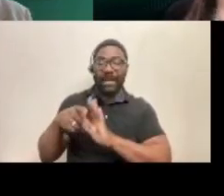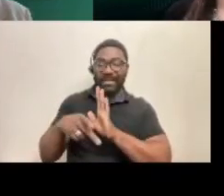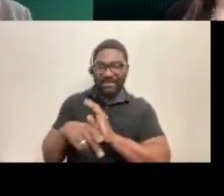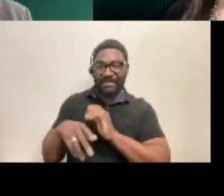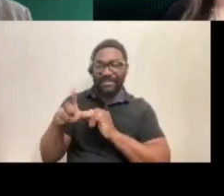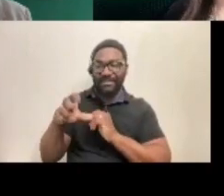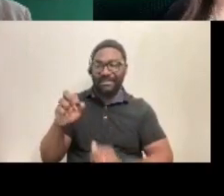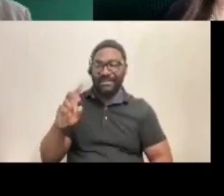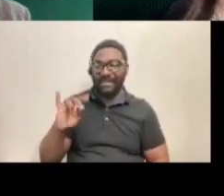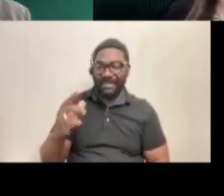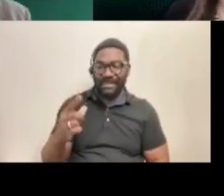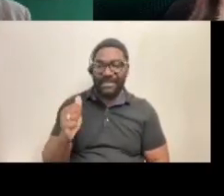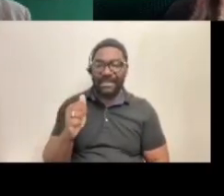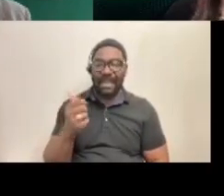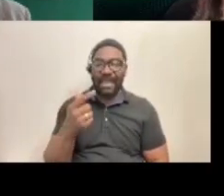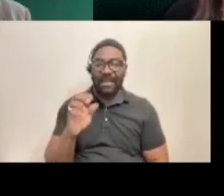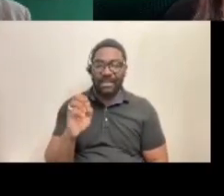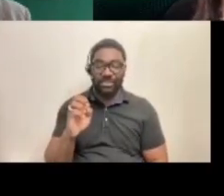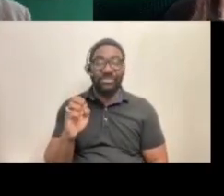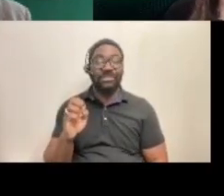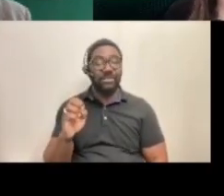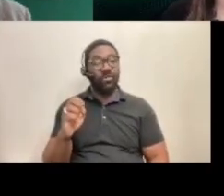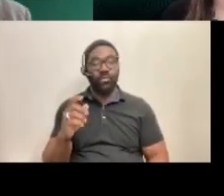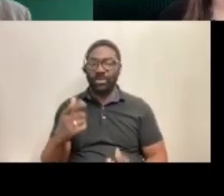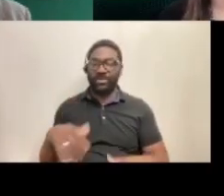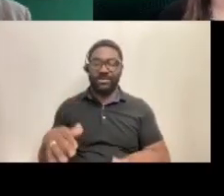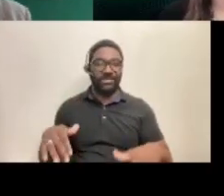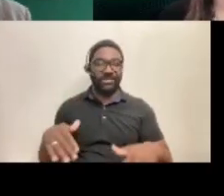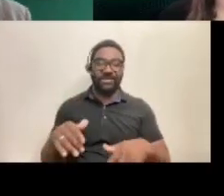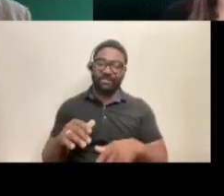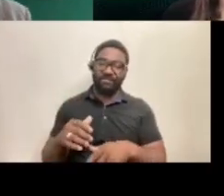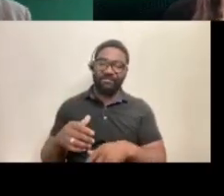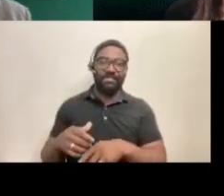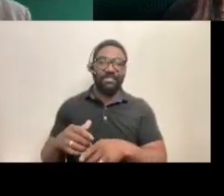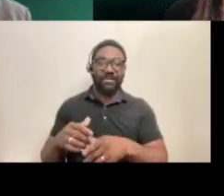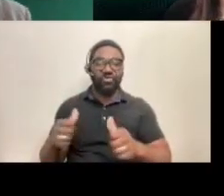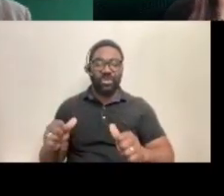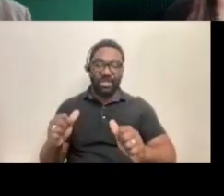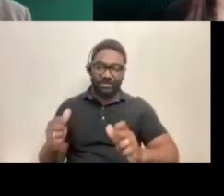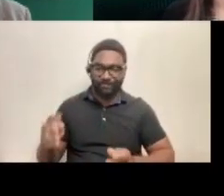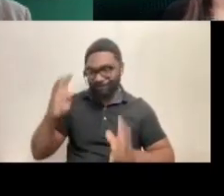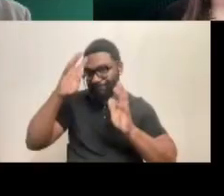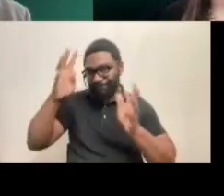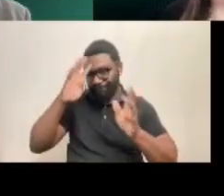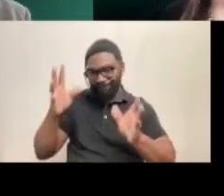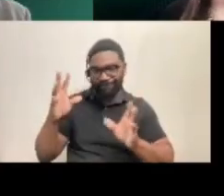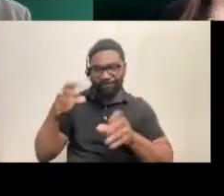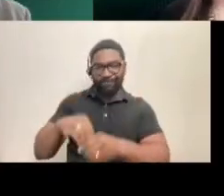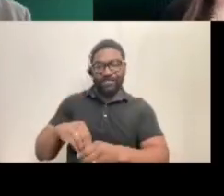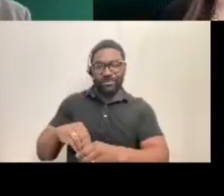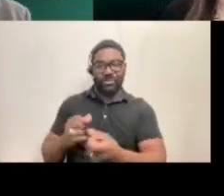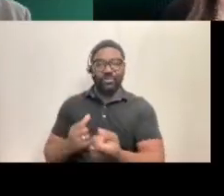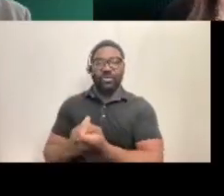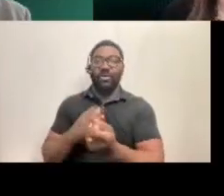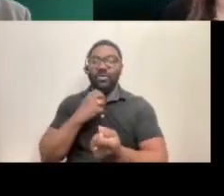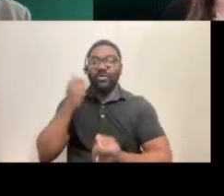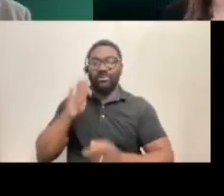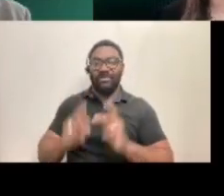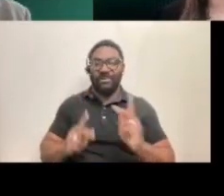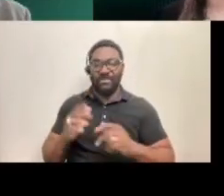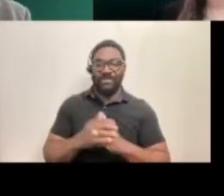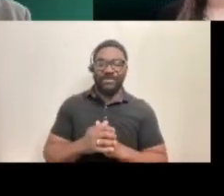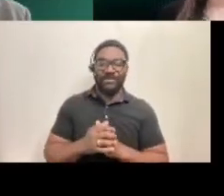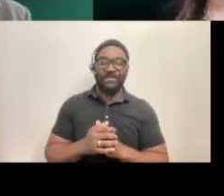championed innovative policy solutions to support the aging services sector. She also served as health policy advisor